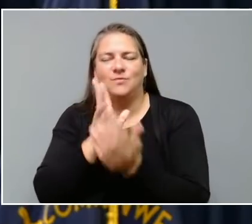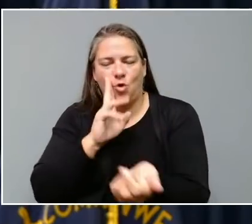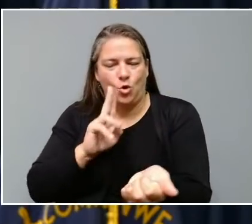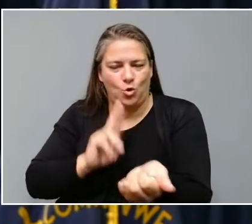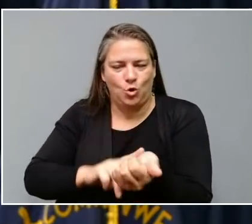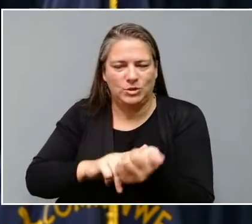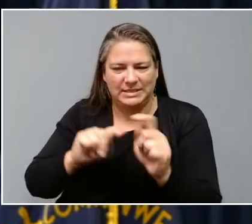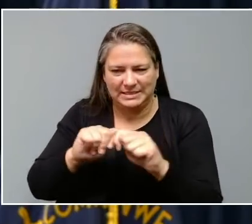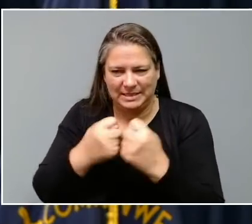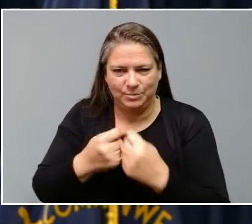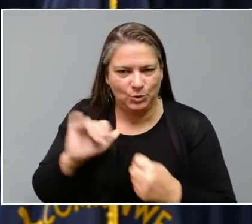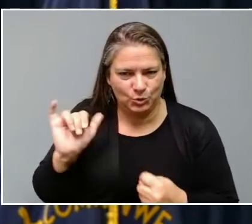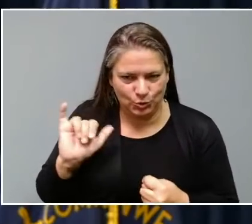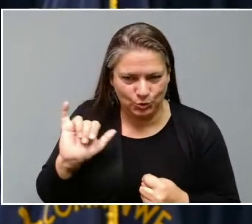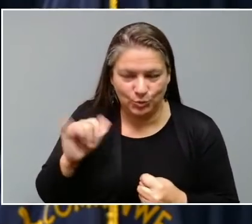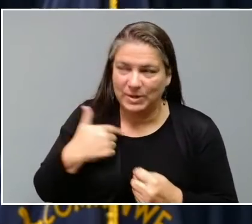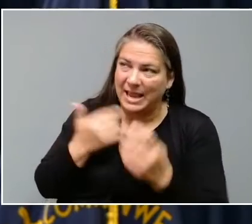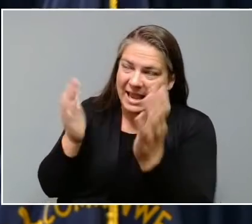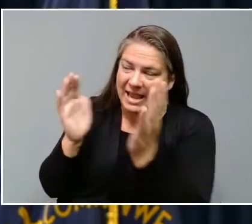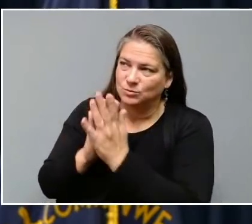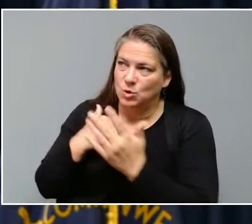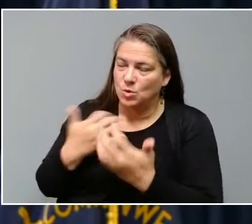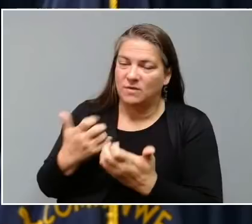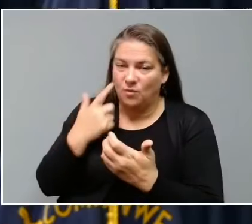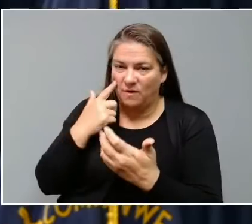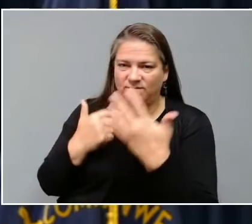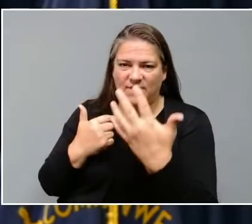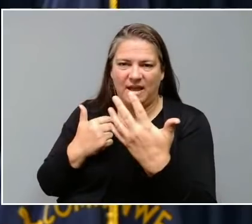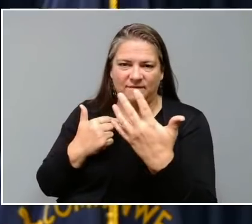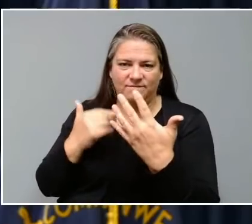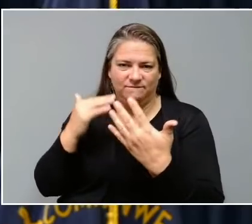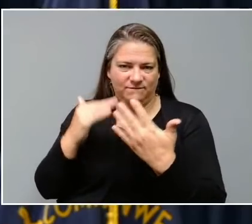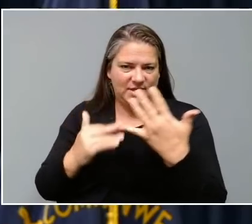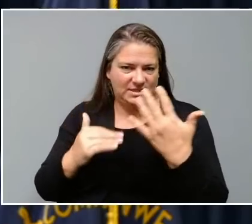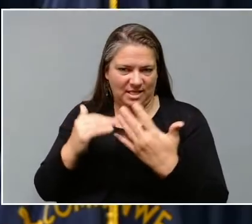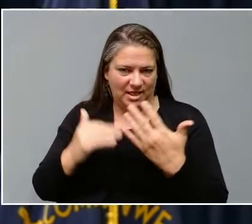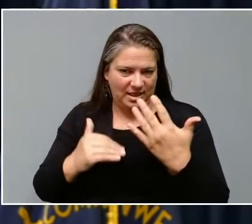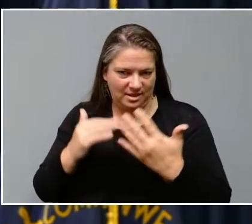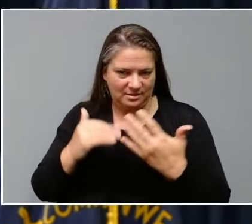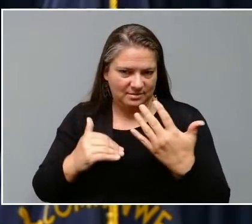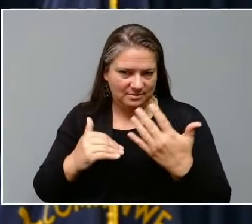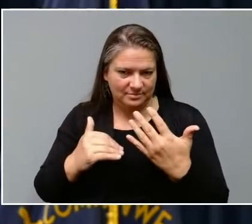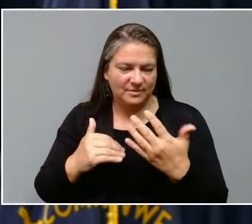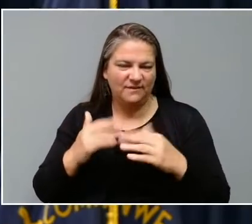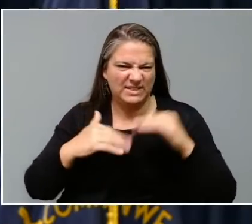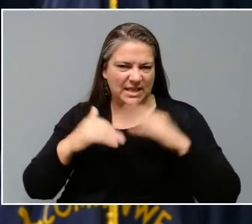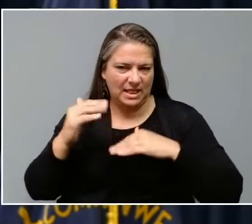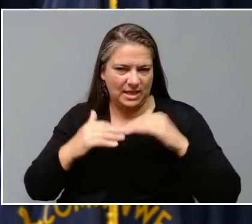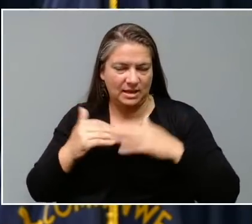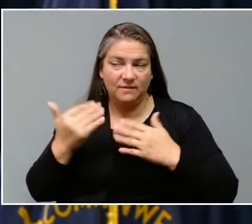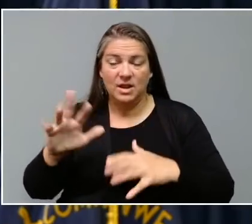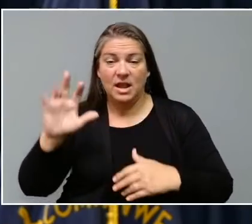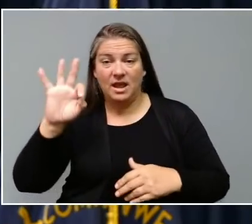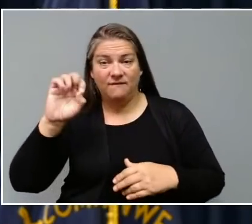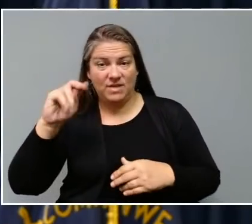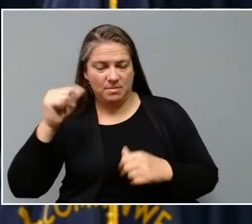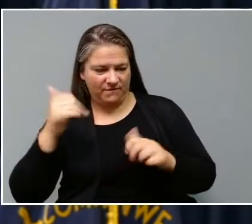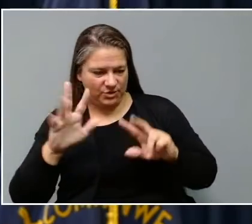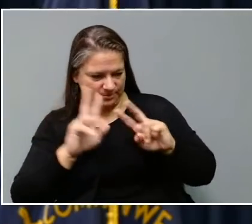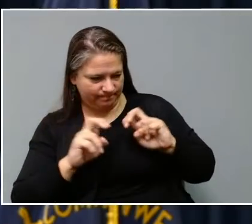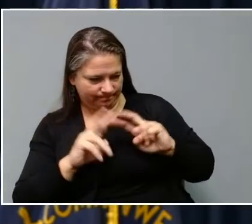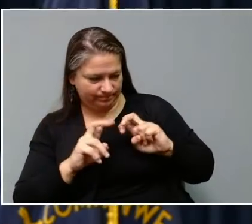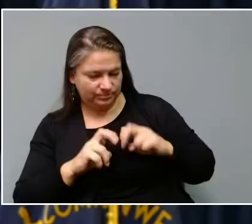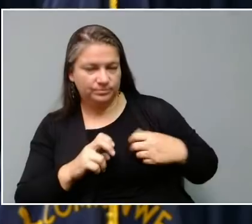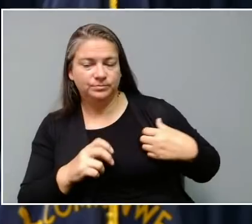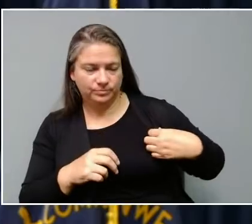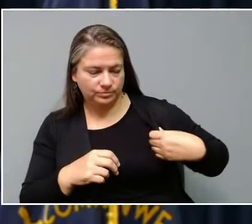asked for 5 facilities, and assessments have been completed by FEMA on those. 3 facilities,